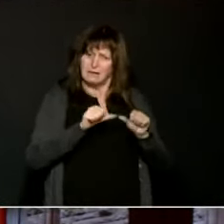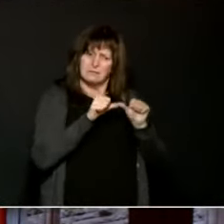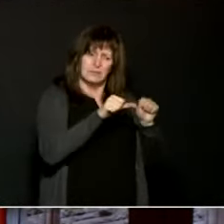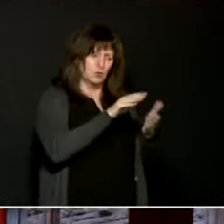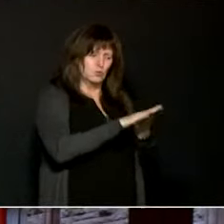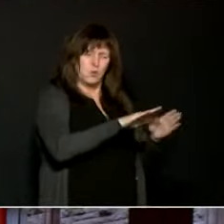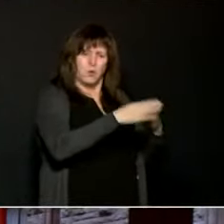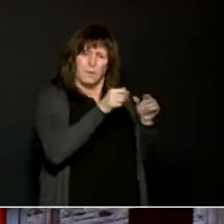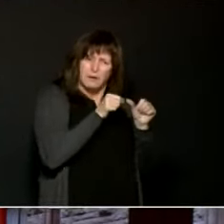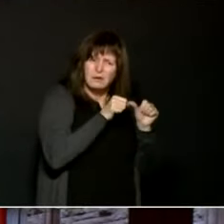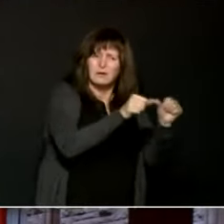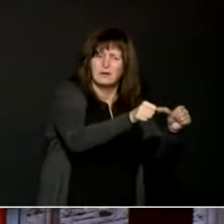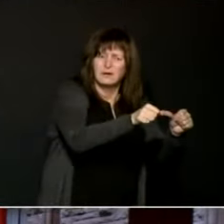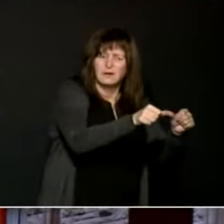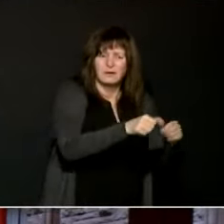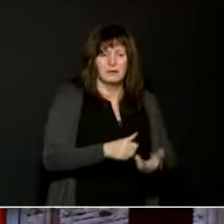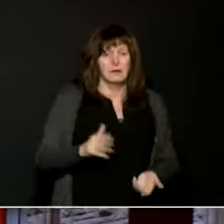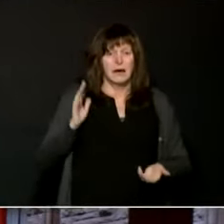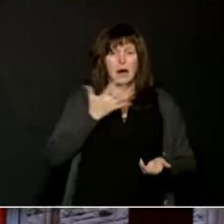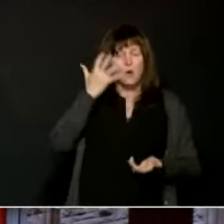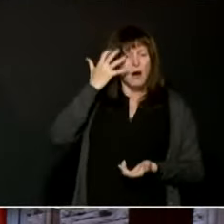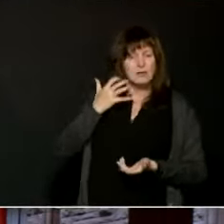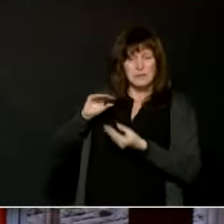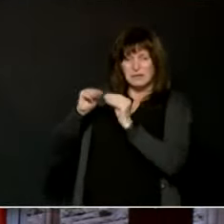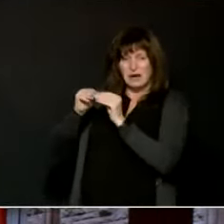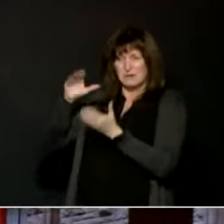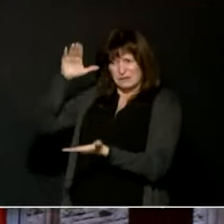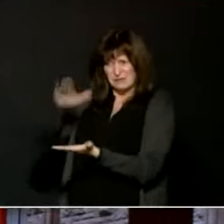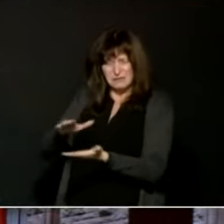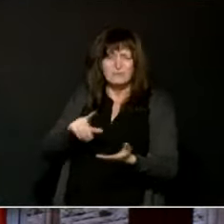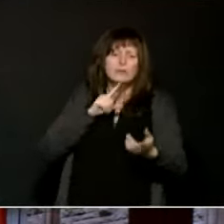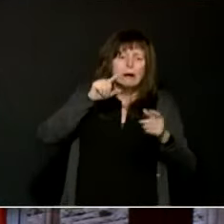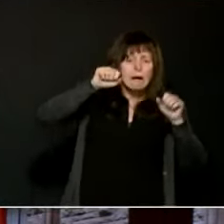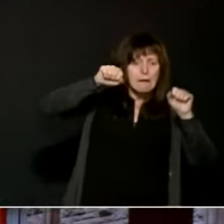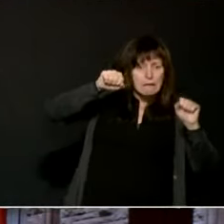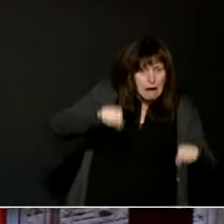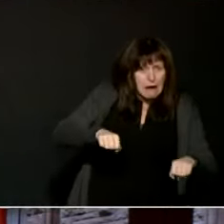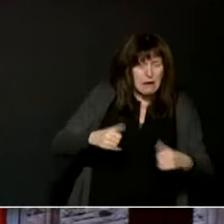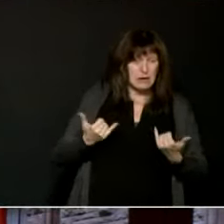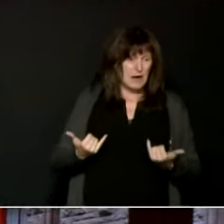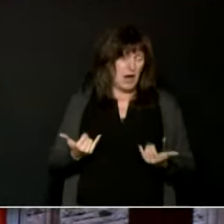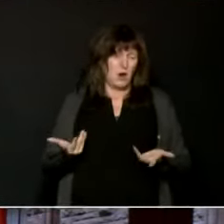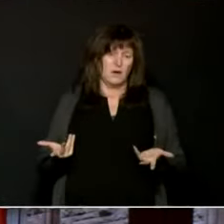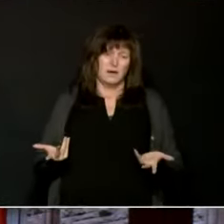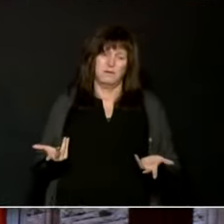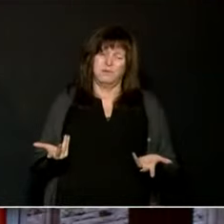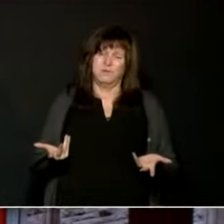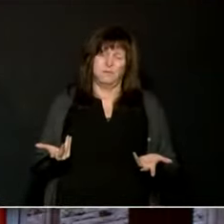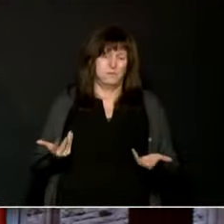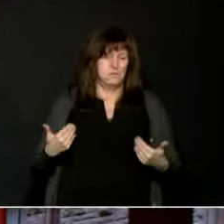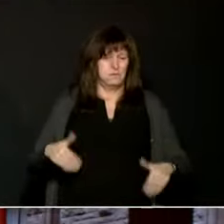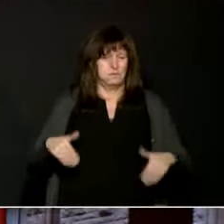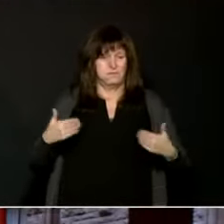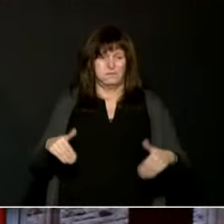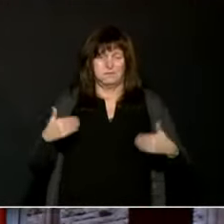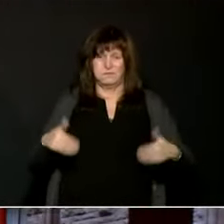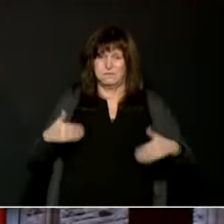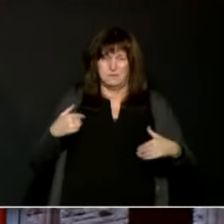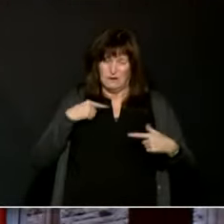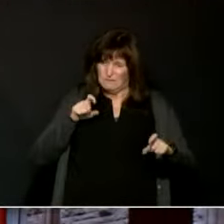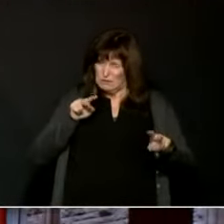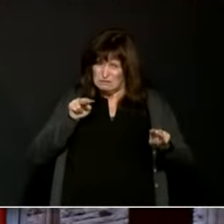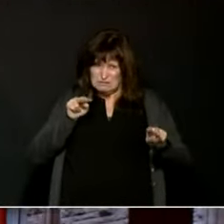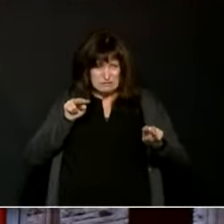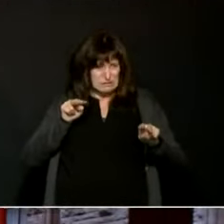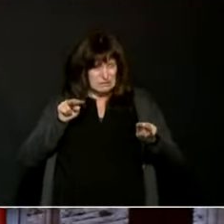our numbers and hospital admissions down. But we are in that precarious time right now, so we will be watching and monitoring. And